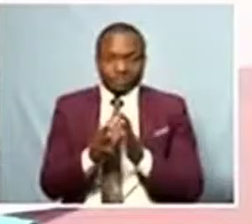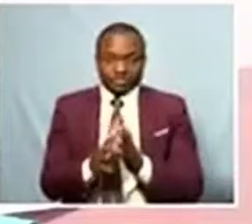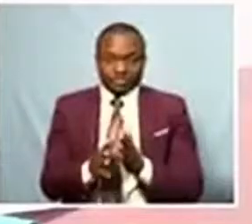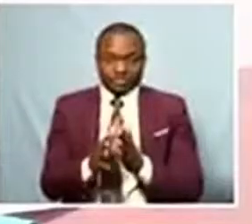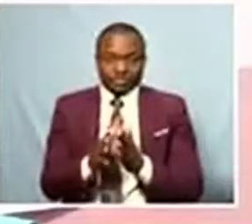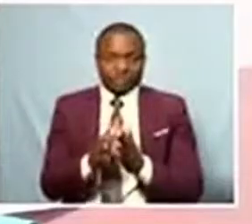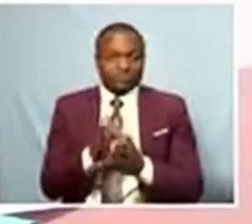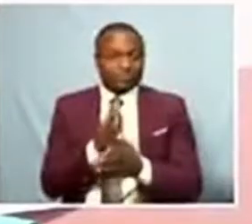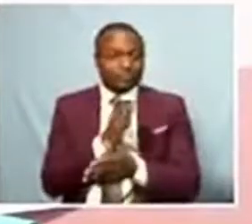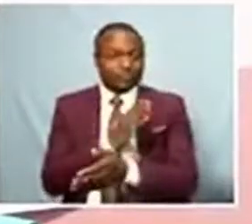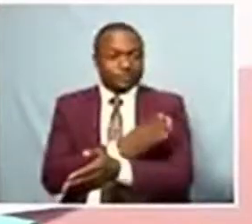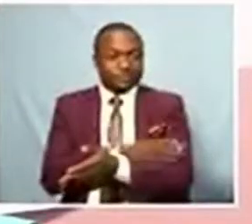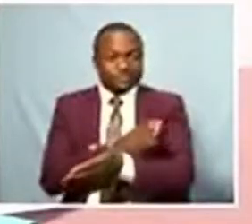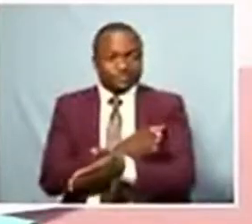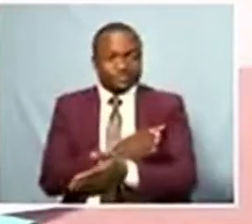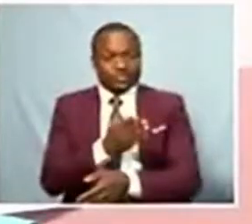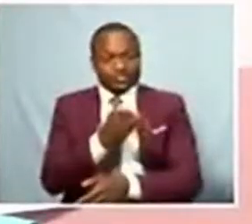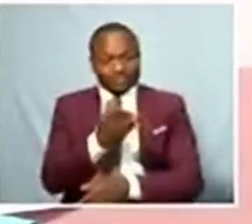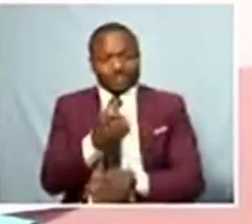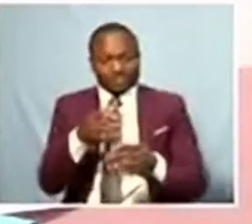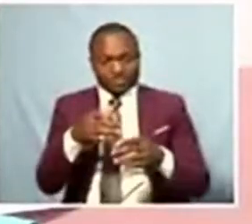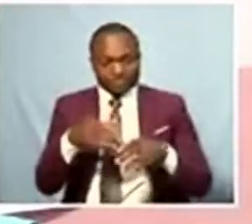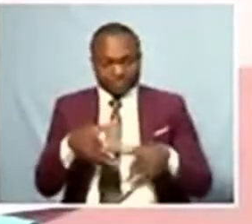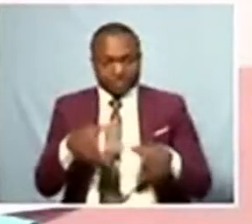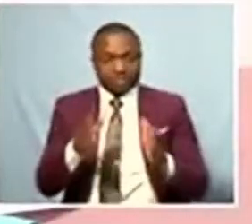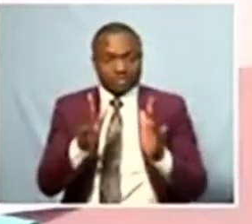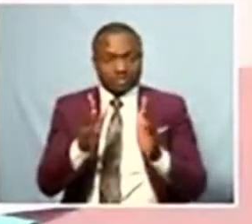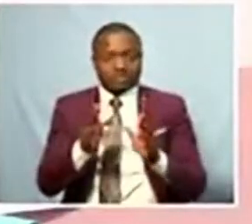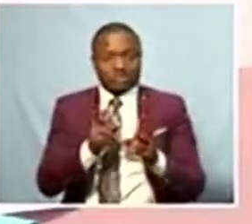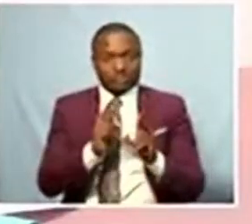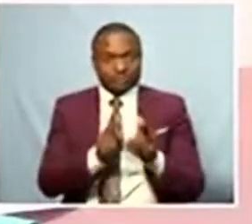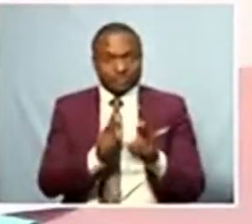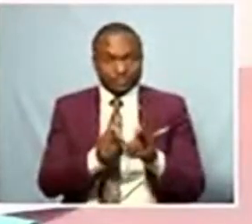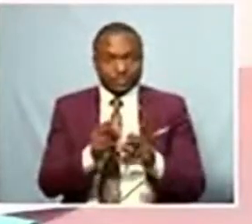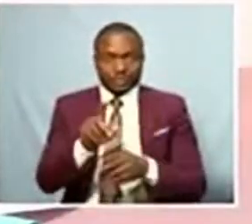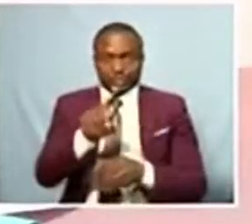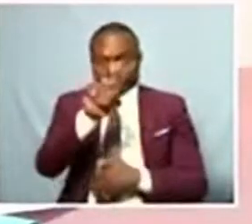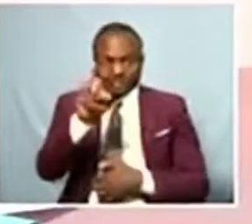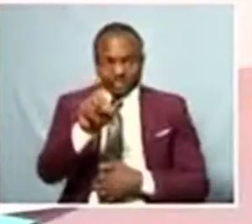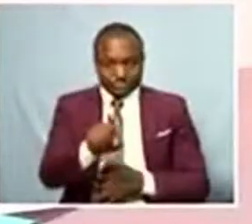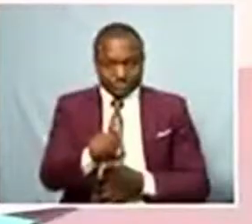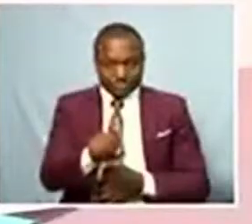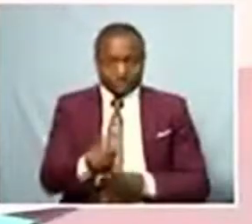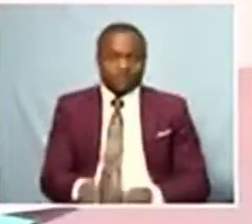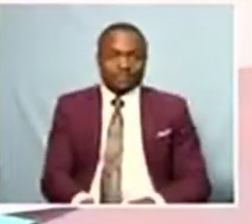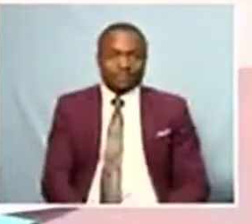Banda. If you may allow him, ma'am, to respond to the question.